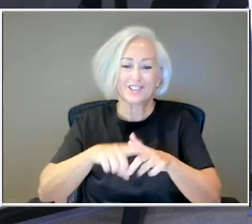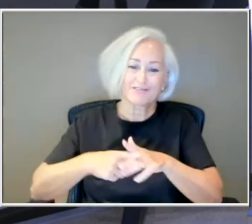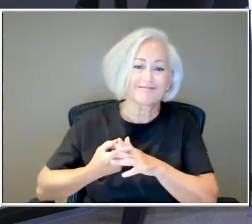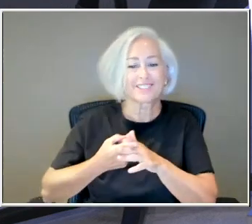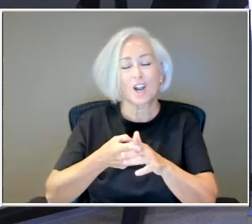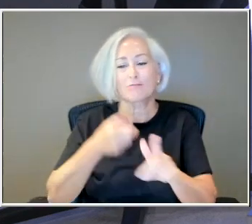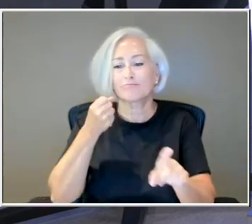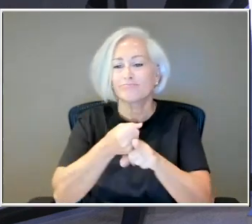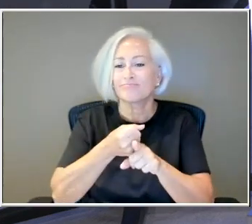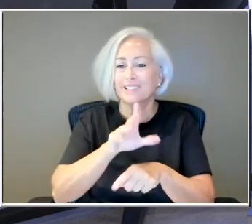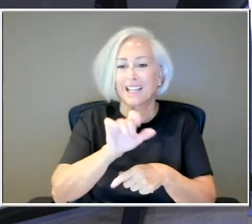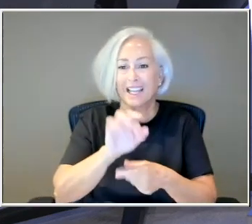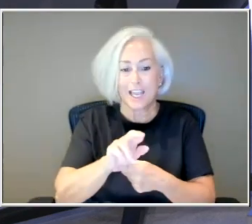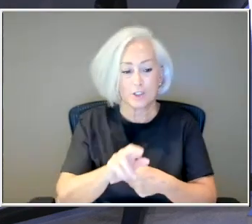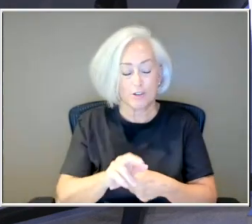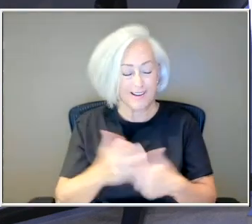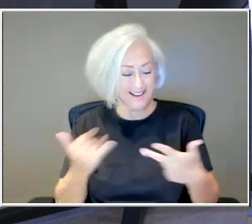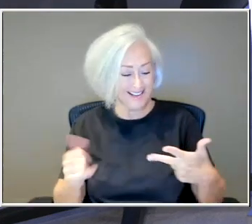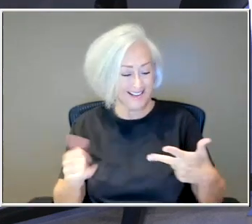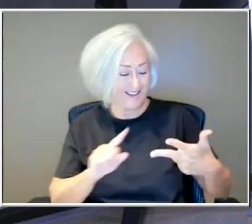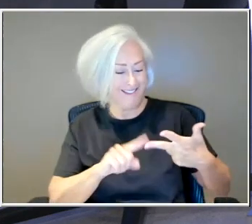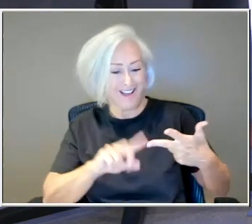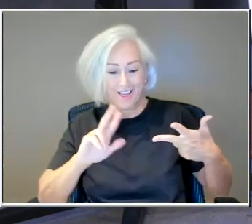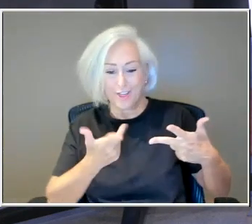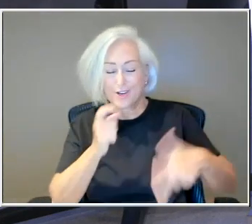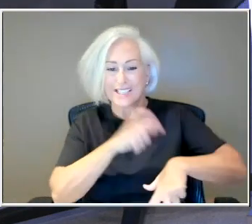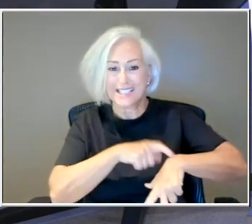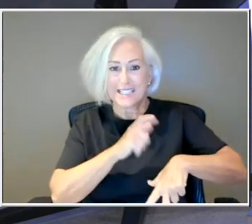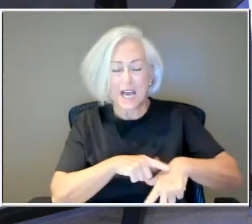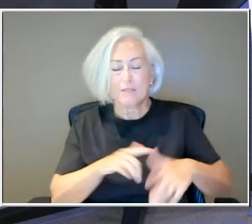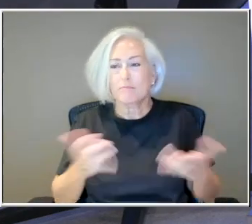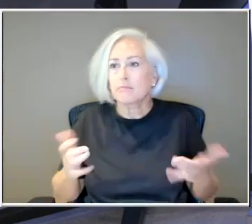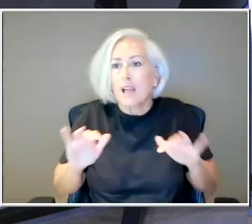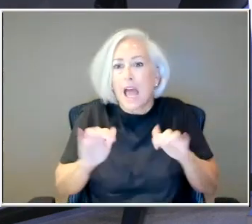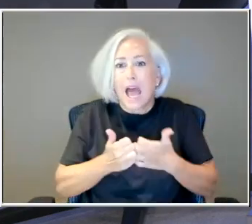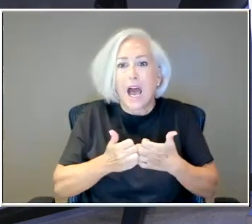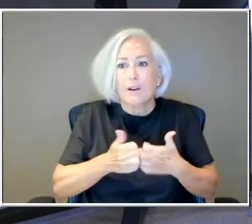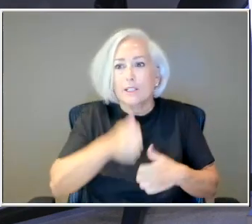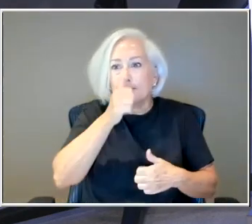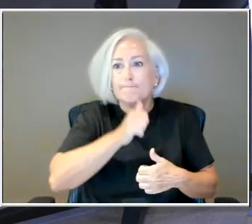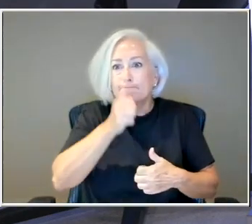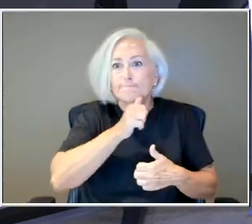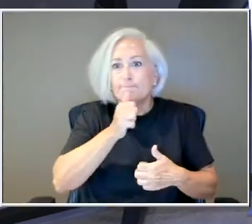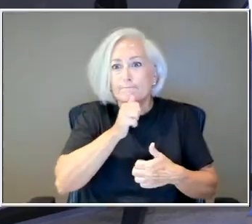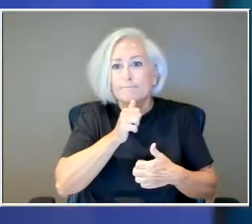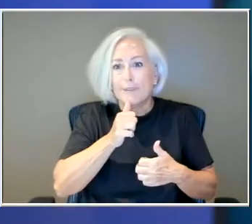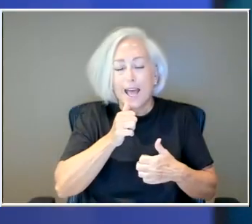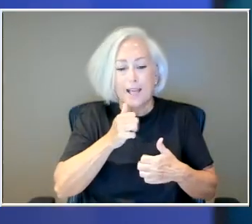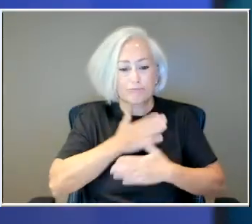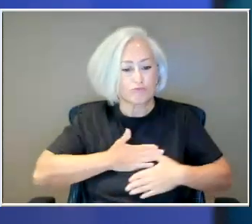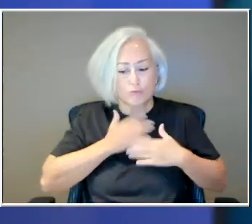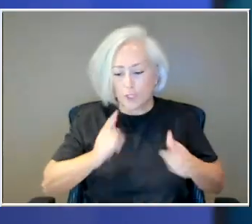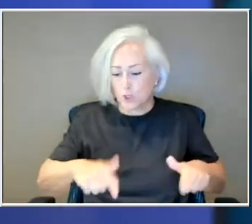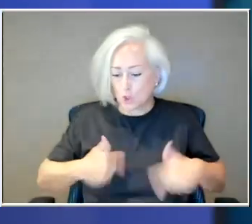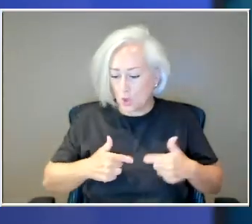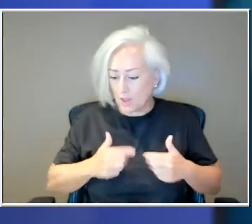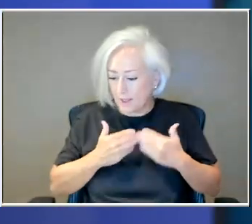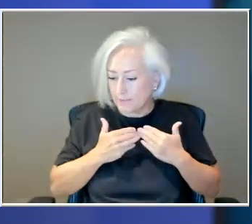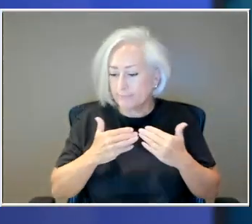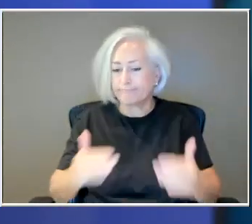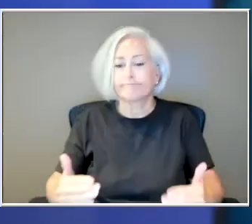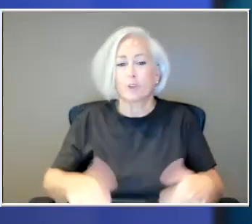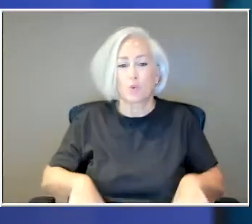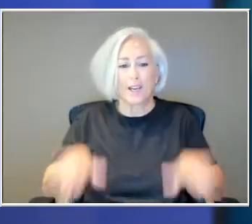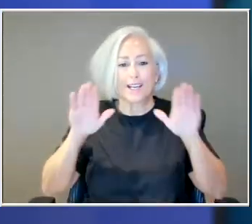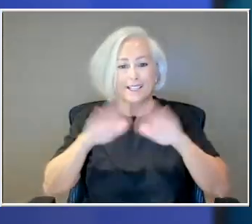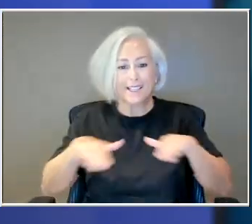round 3. How are you keeping it all together and being a mom and just doing life? That's a loaded question,